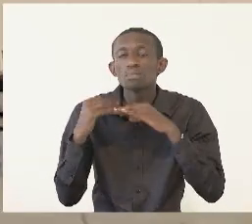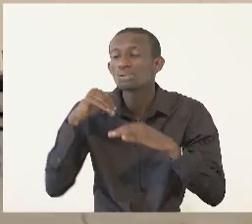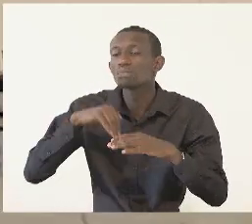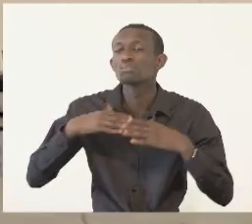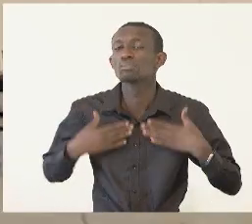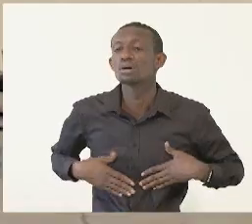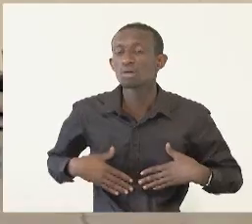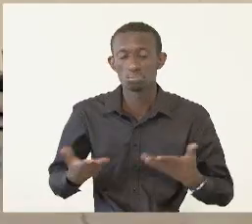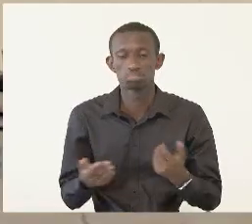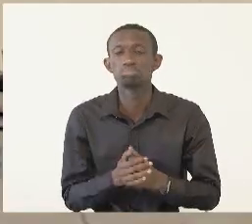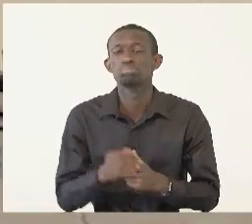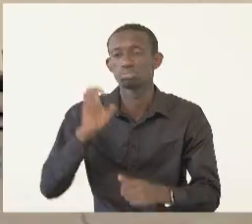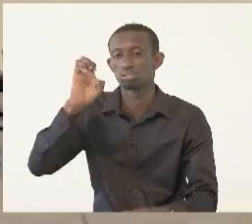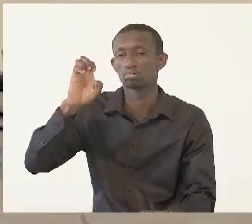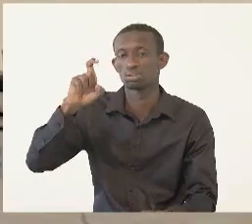as excretion.